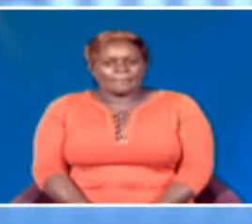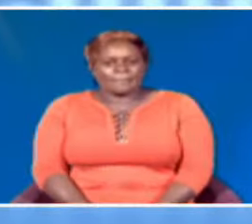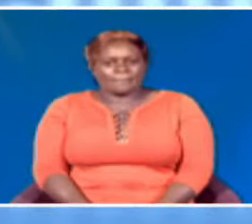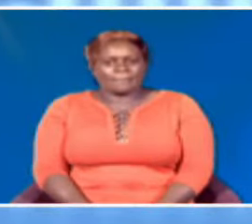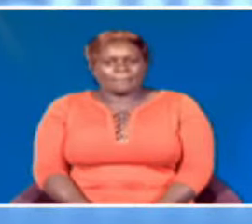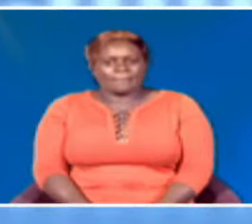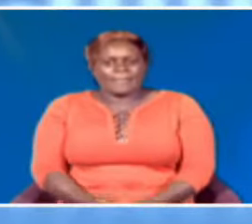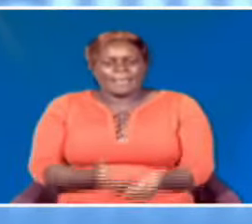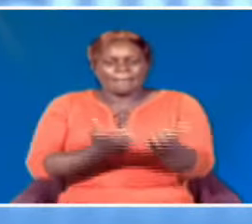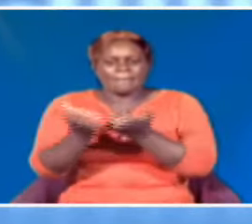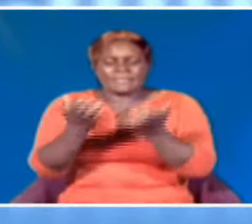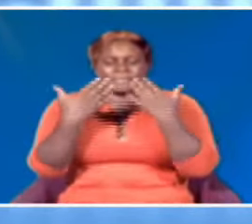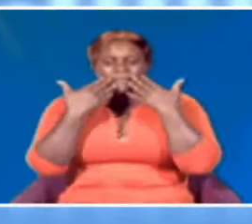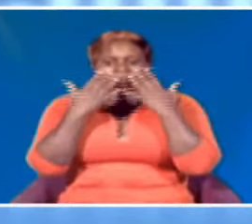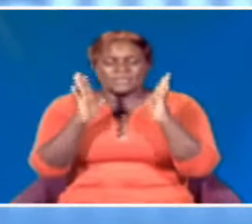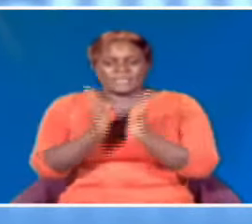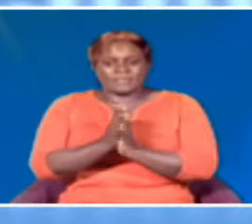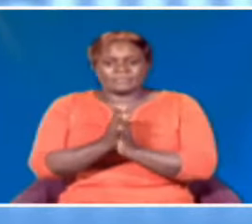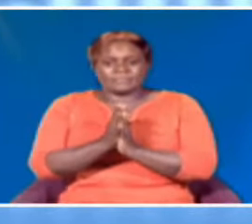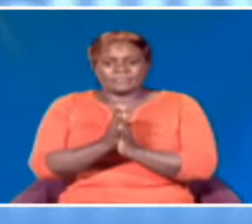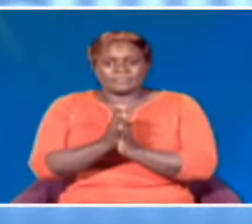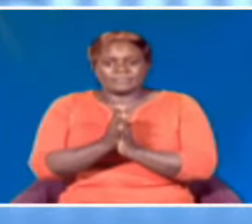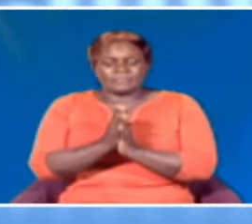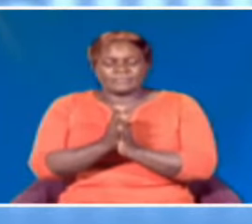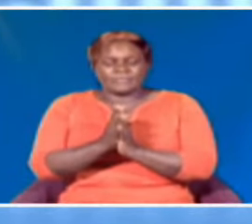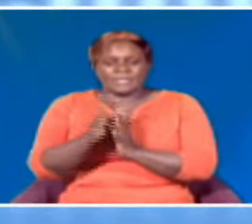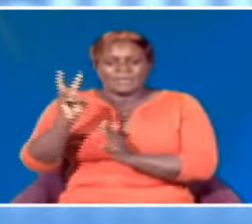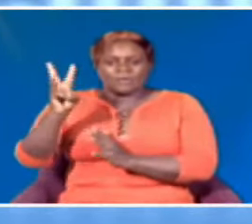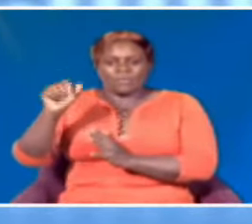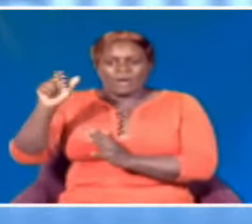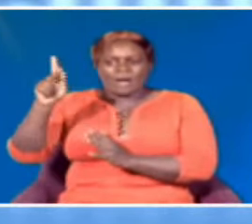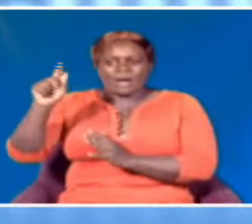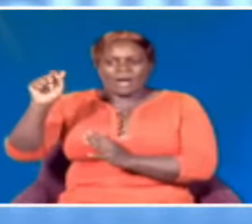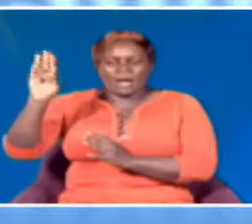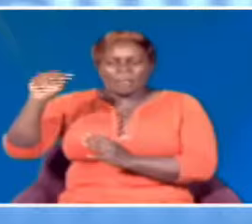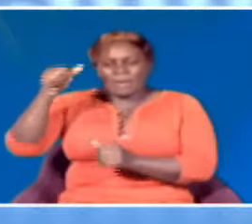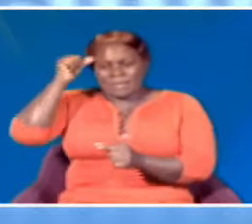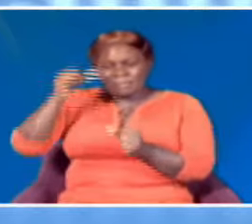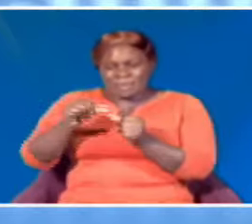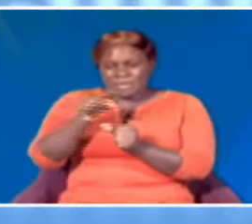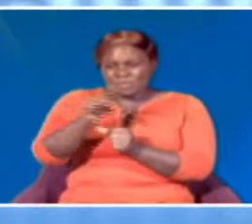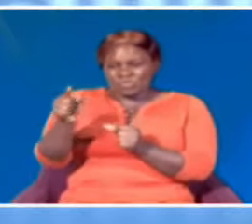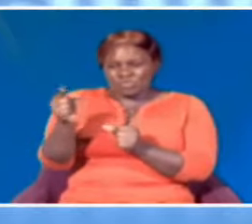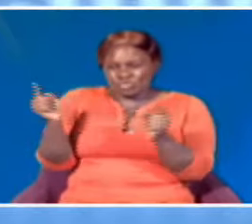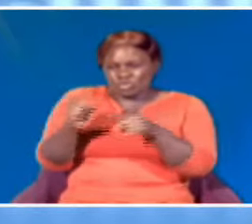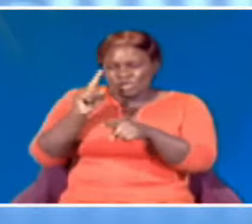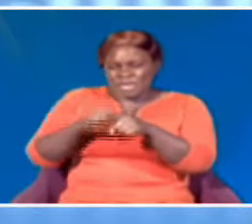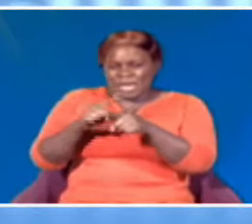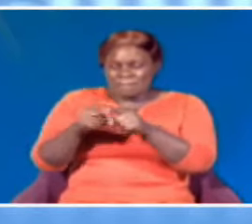Well, that's it for business today and for this week. My name is Peter Akaba. Just to remind you that in a few short